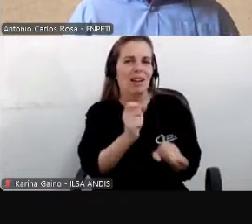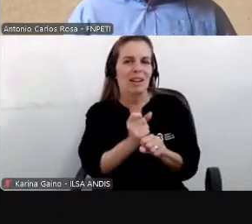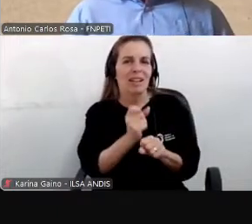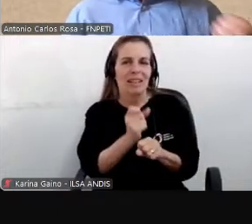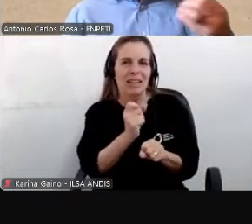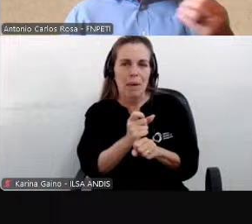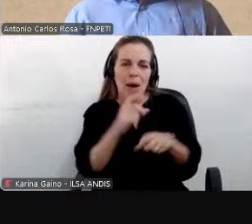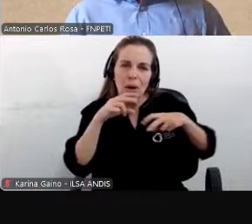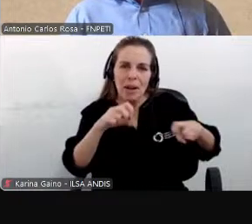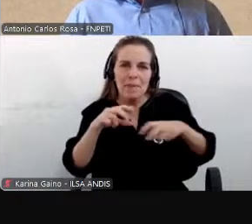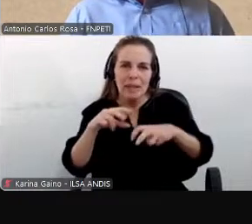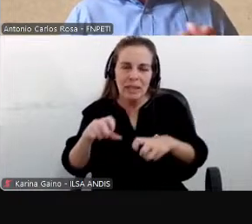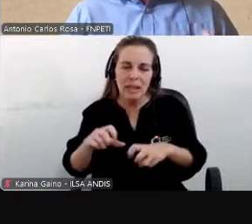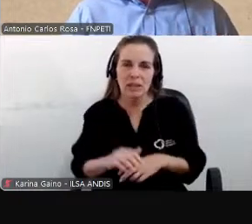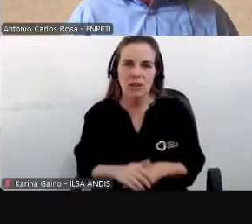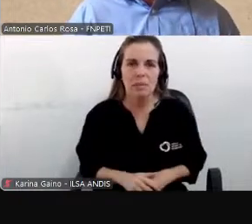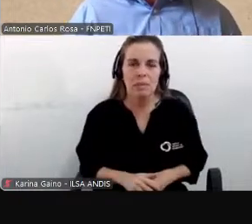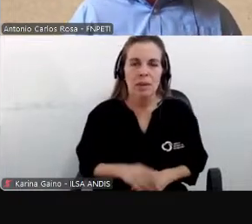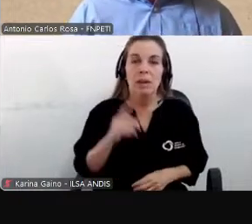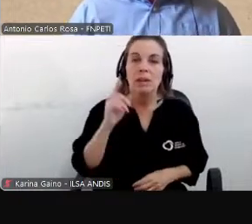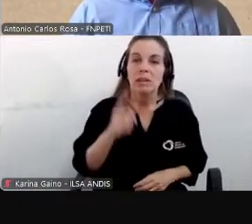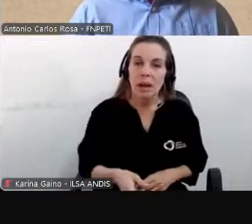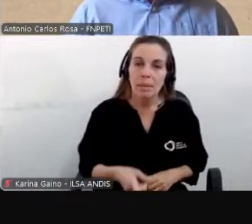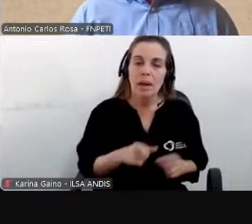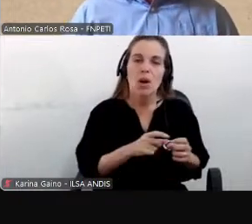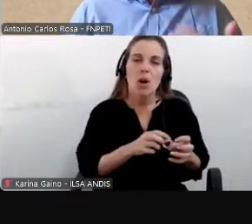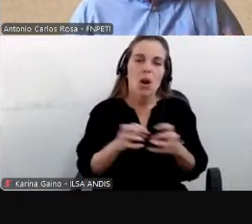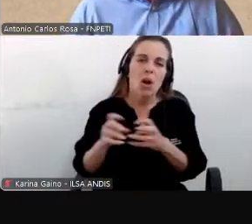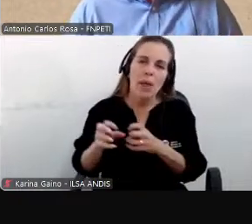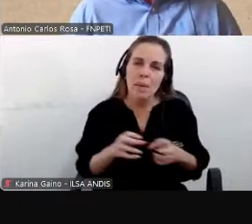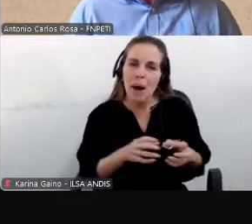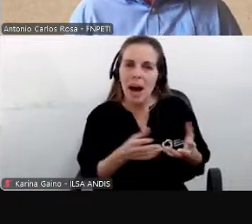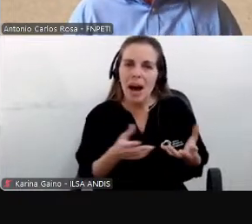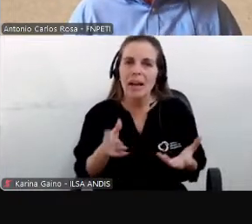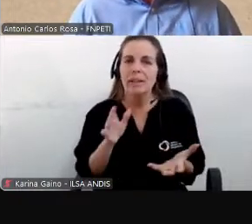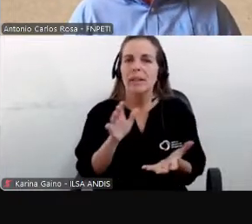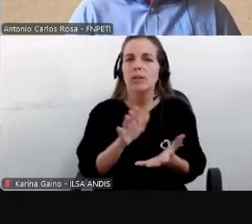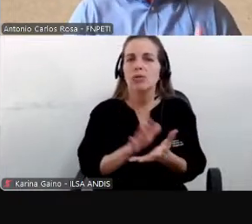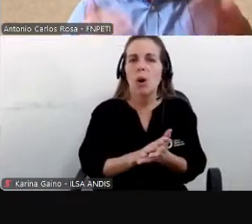worked along these issues on the field. And also